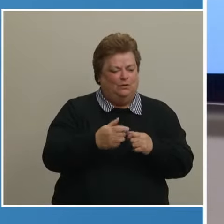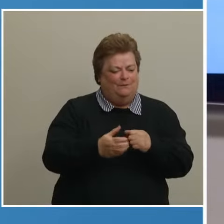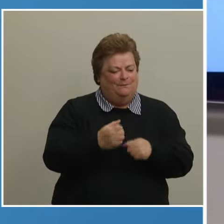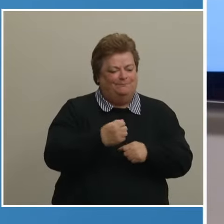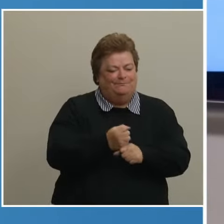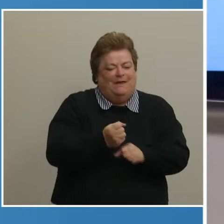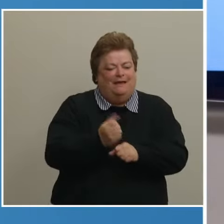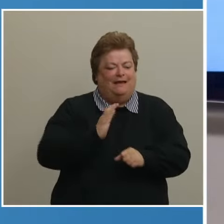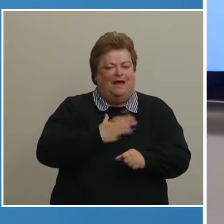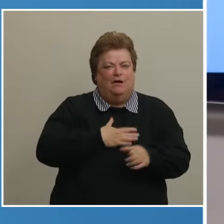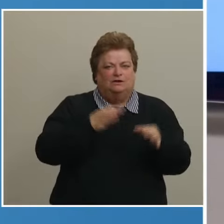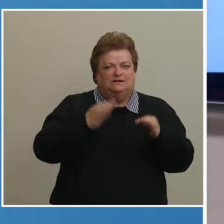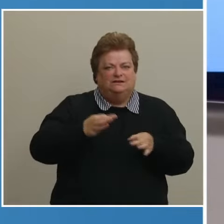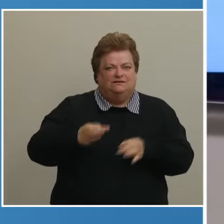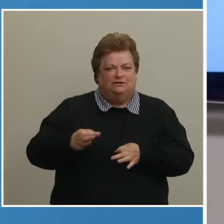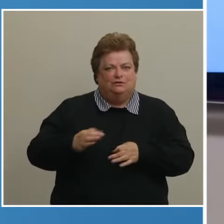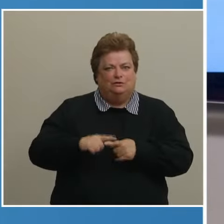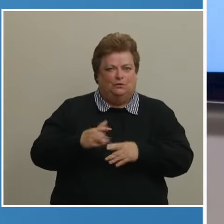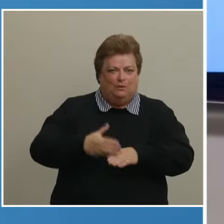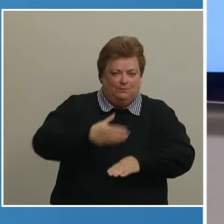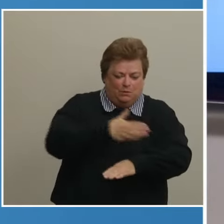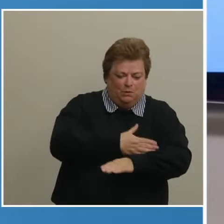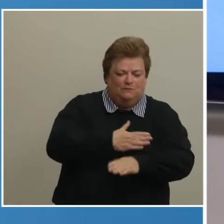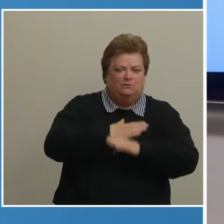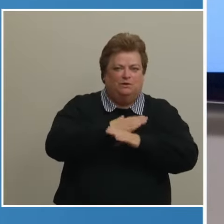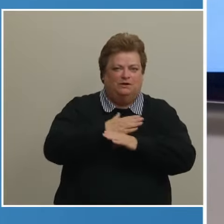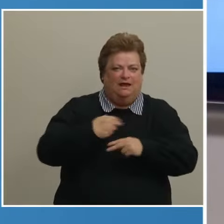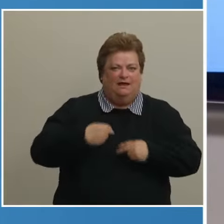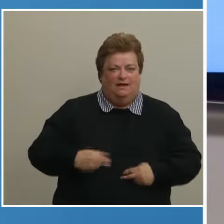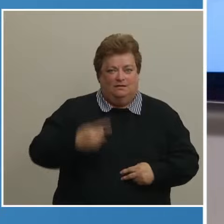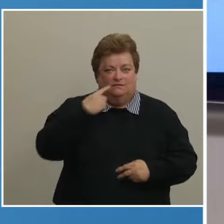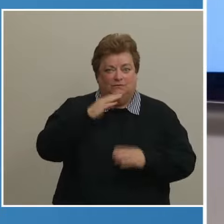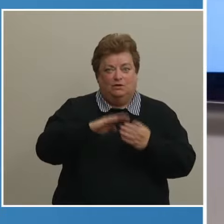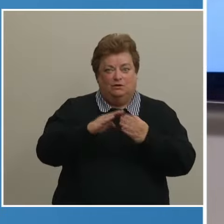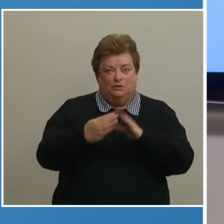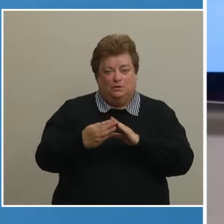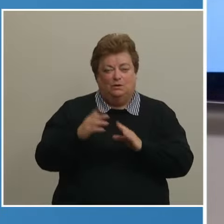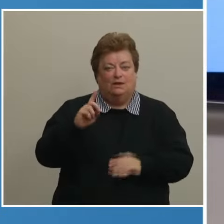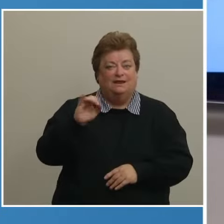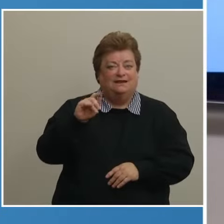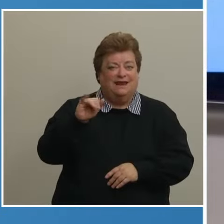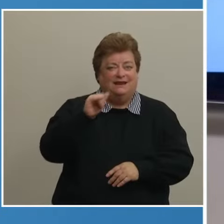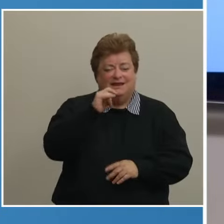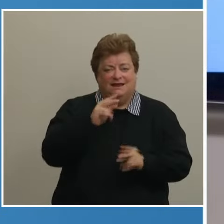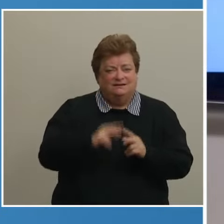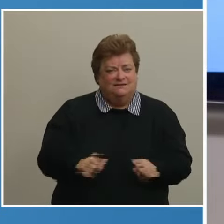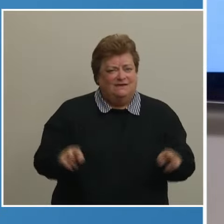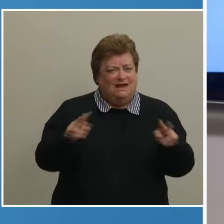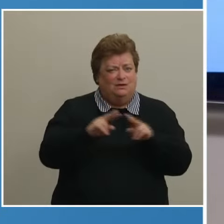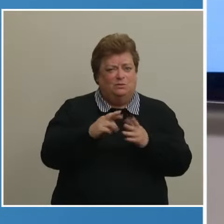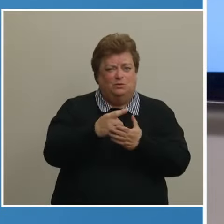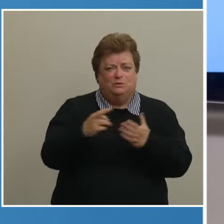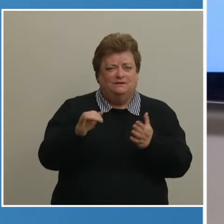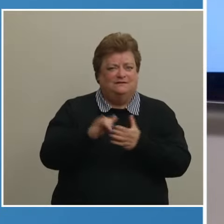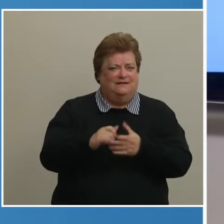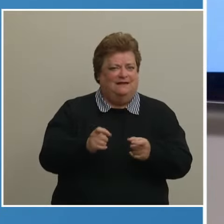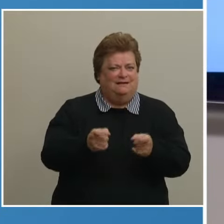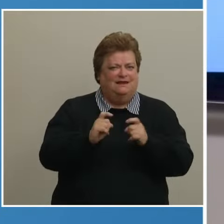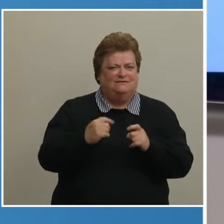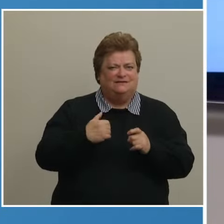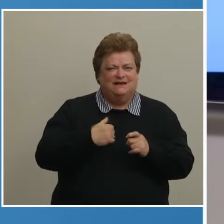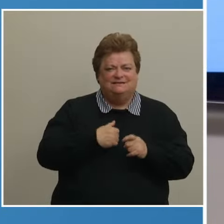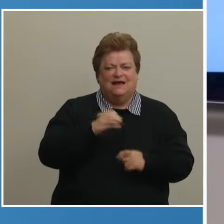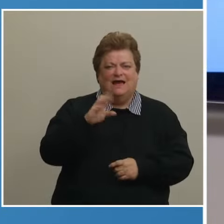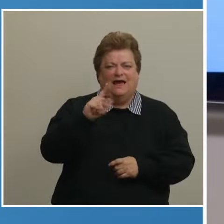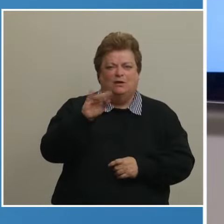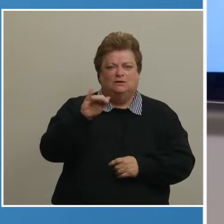make to improve and protect the health of our community. Data is a valuable resource that provides us with measurable